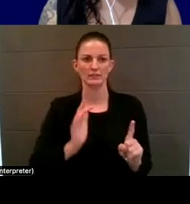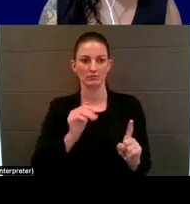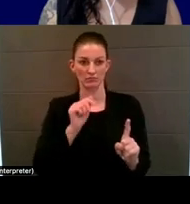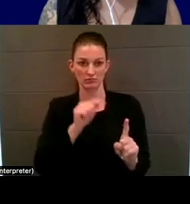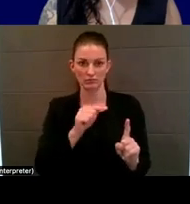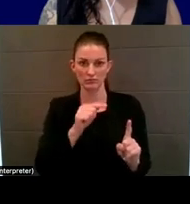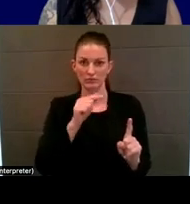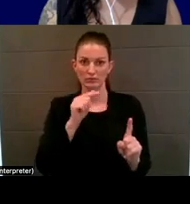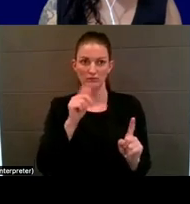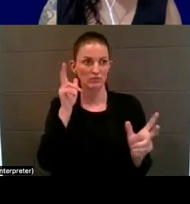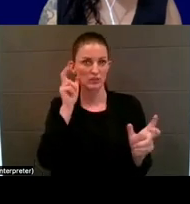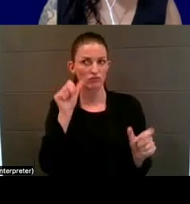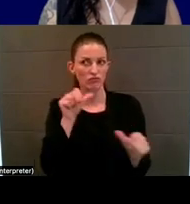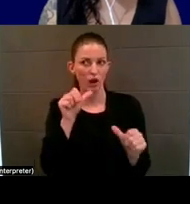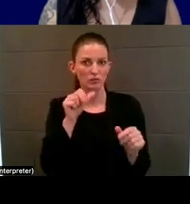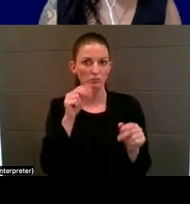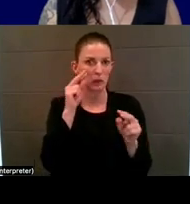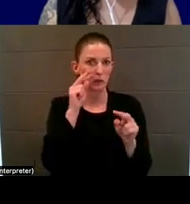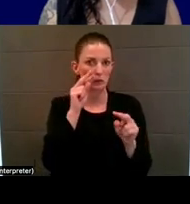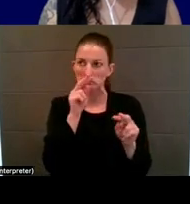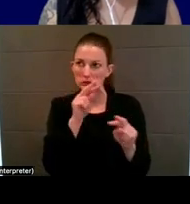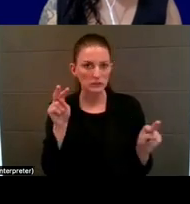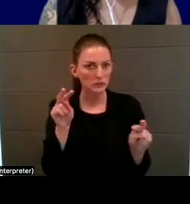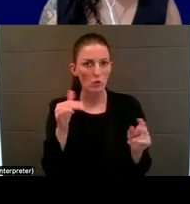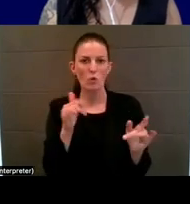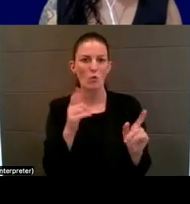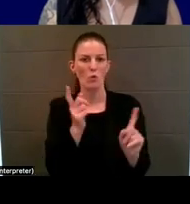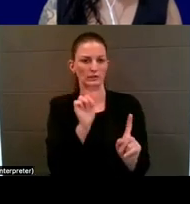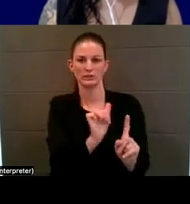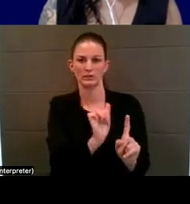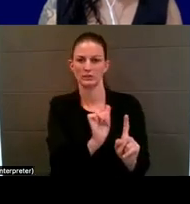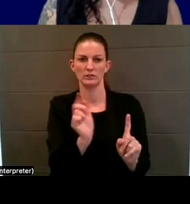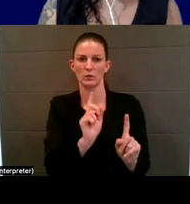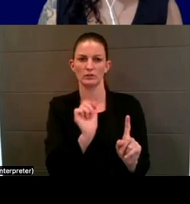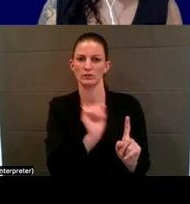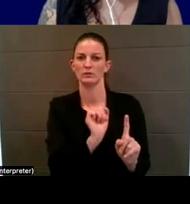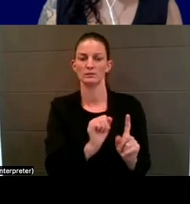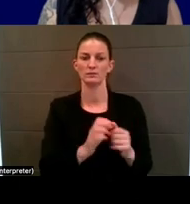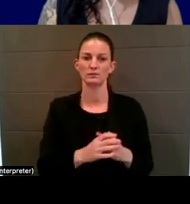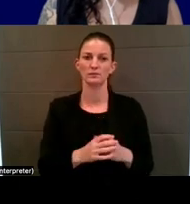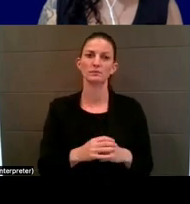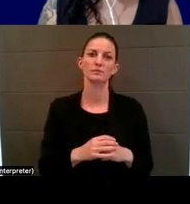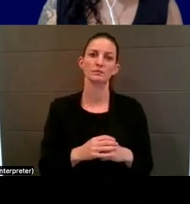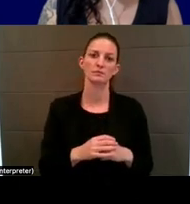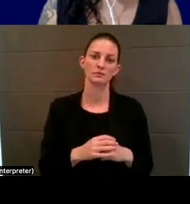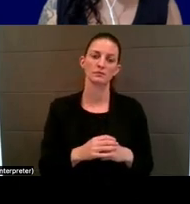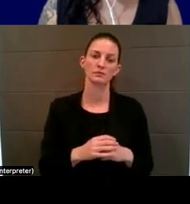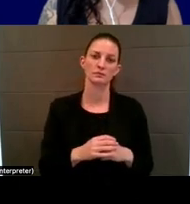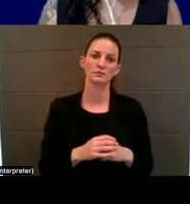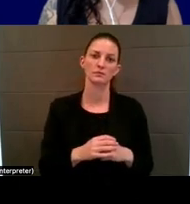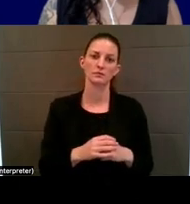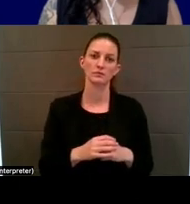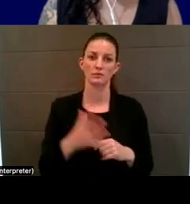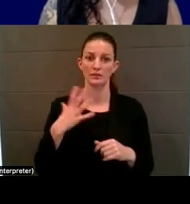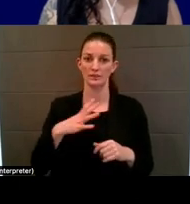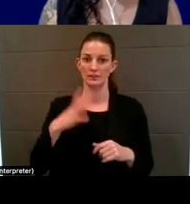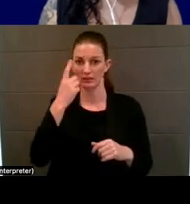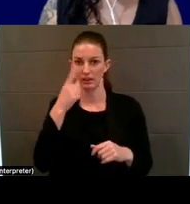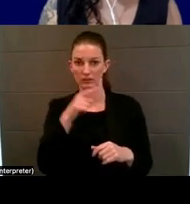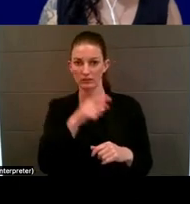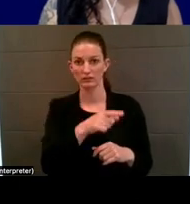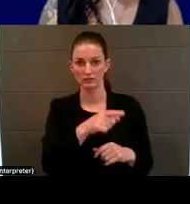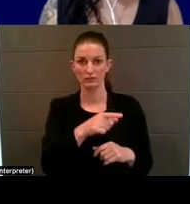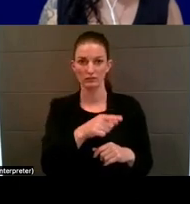starting to work with their mealtime management. We're seeking to understand how they use or don't use each